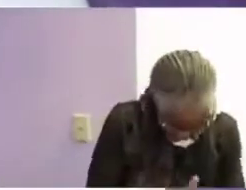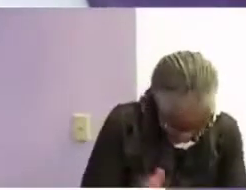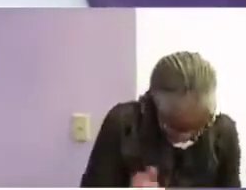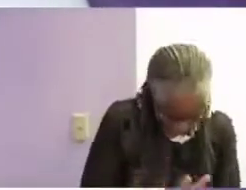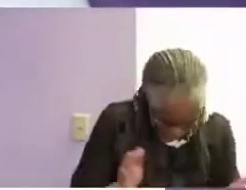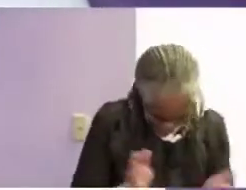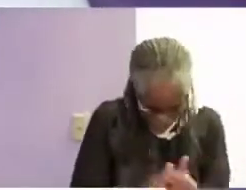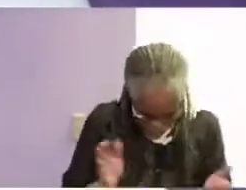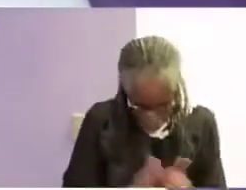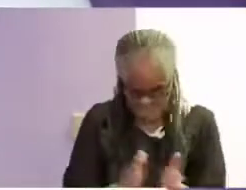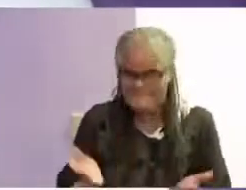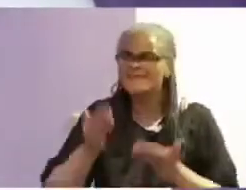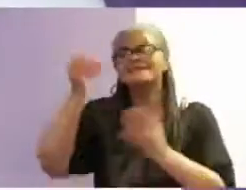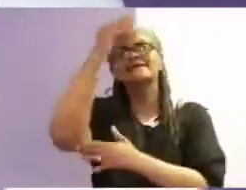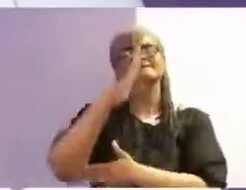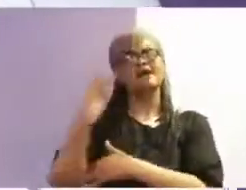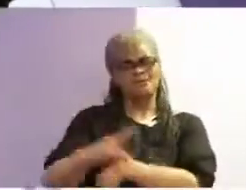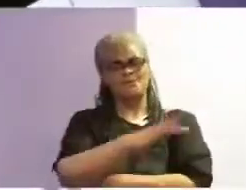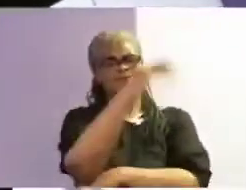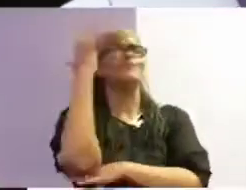To go.